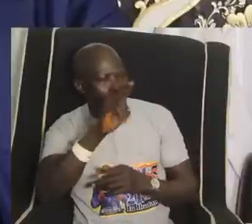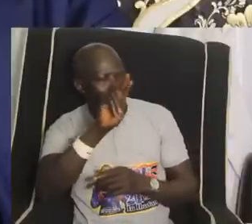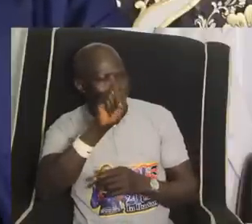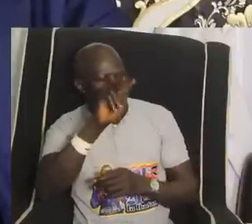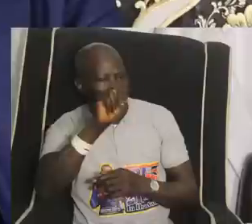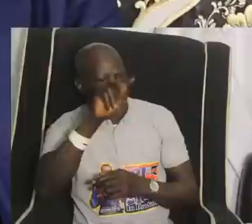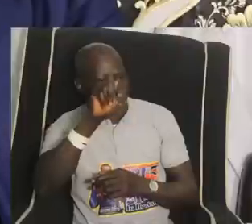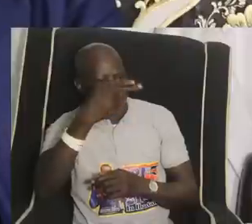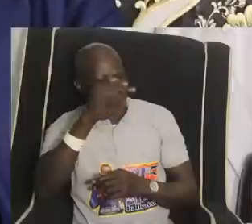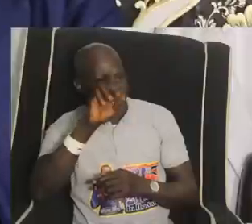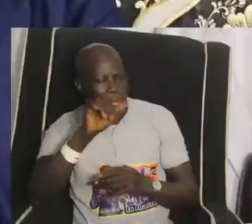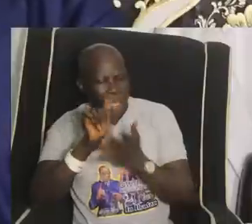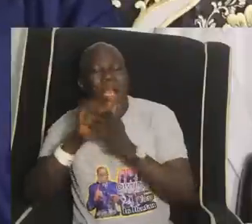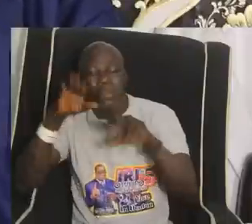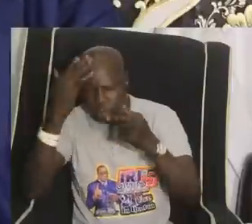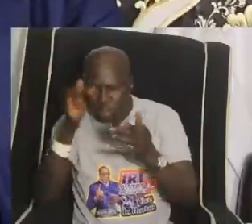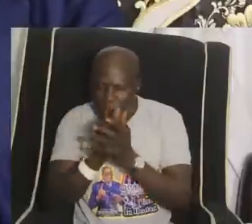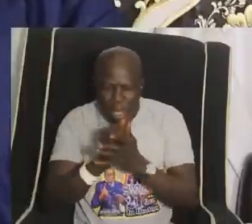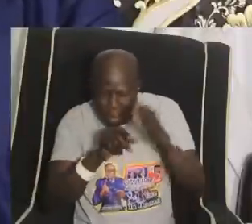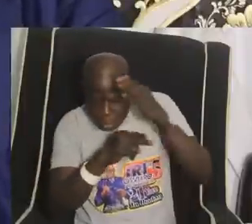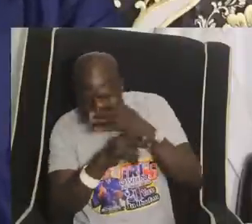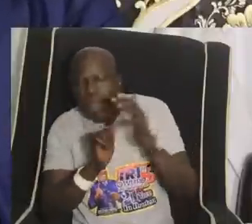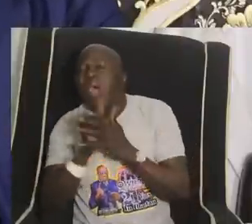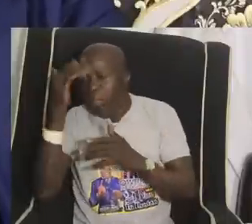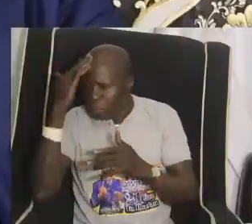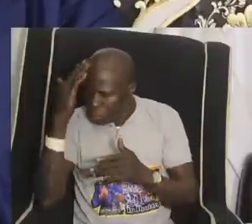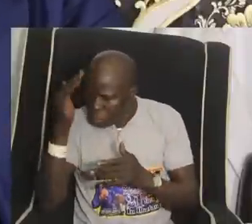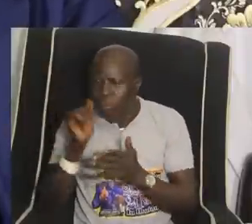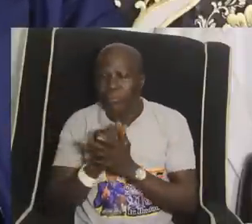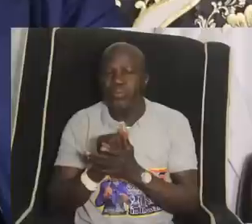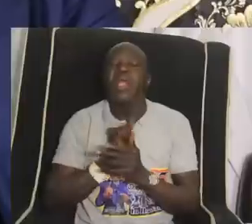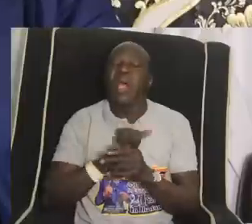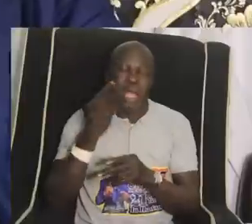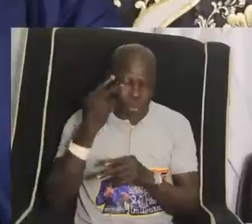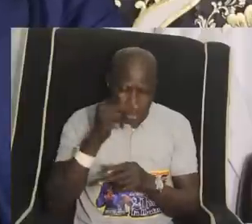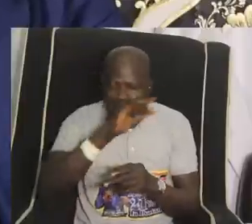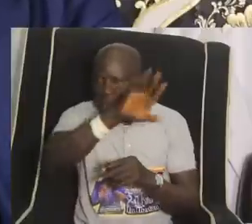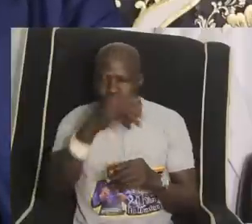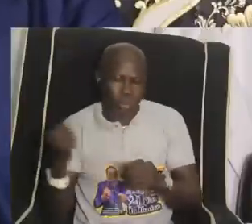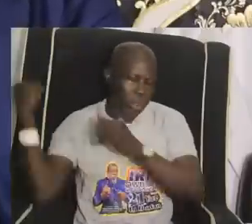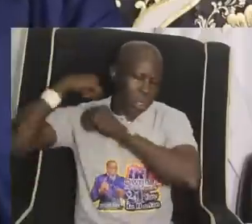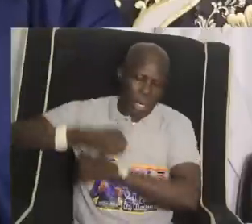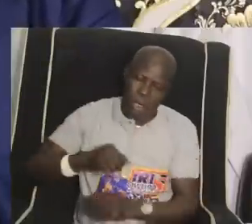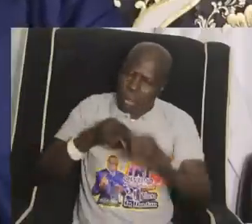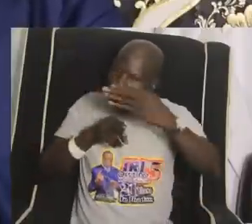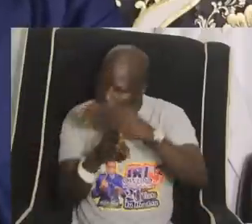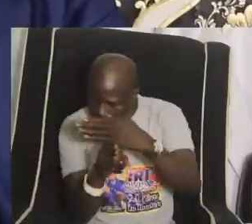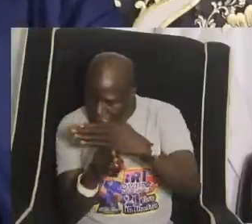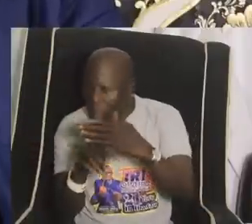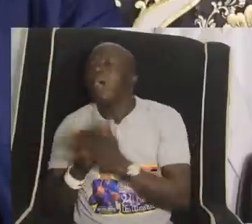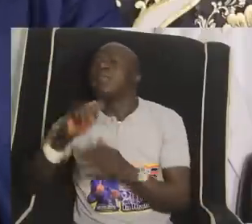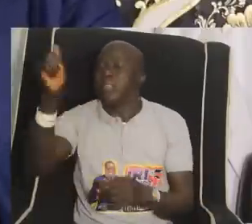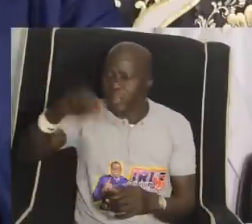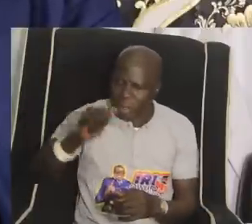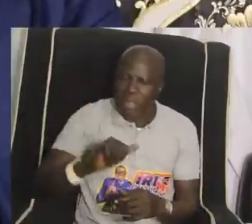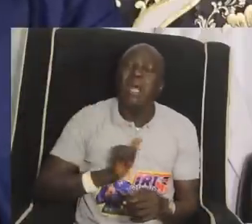are an hunter. My father said, how do you know I'm a hunter? He said, I would know. Because I look at you as